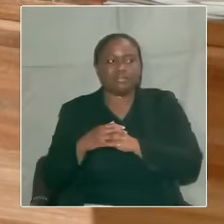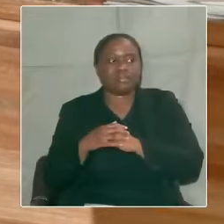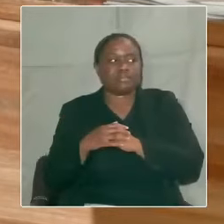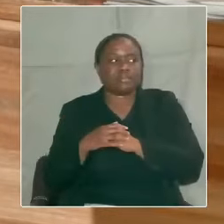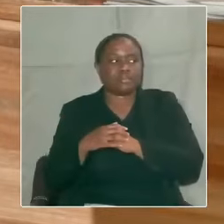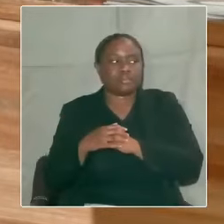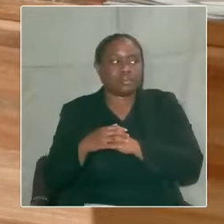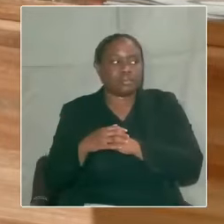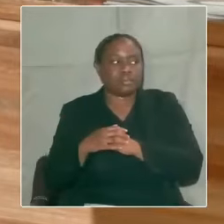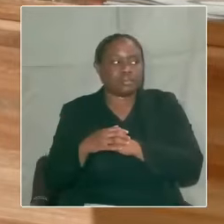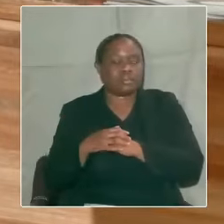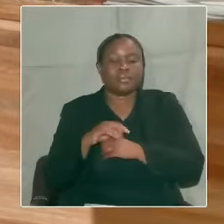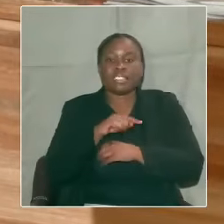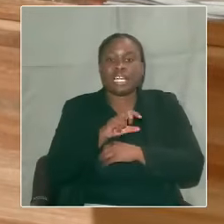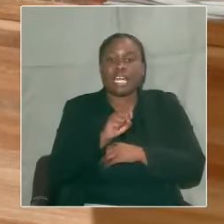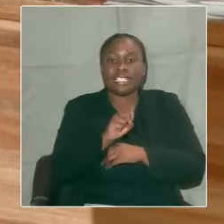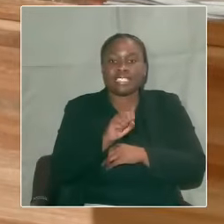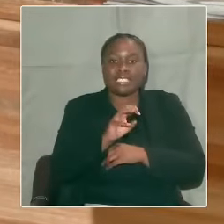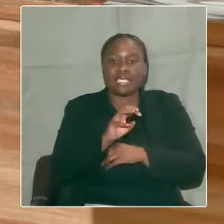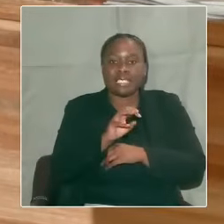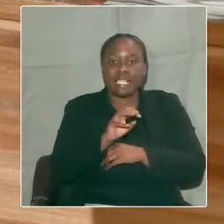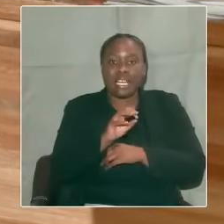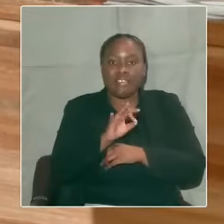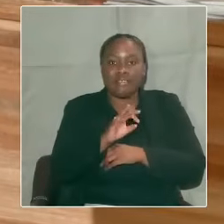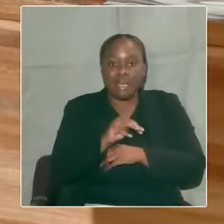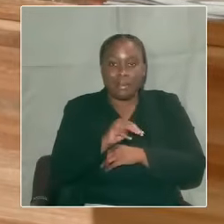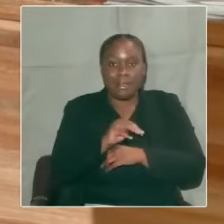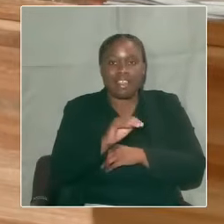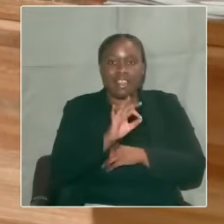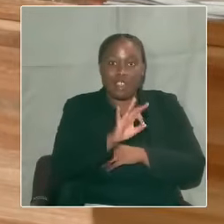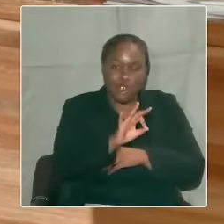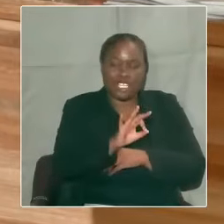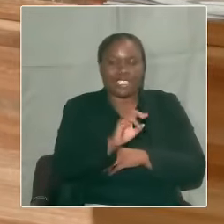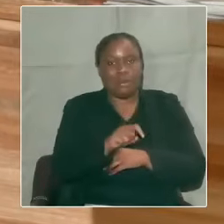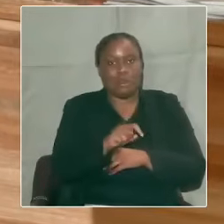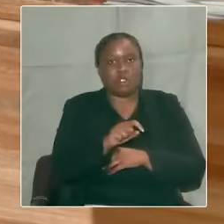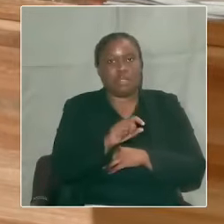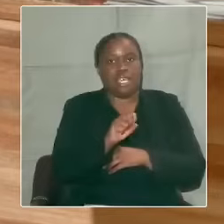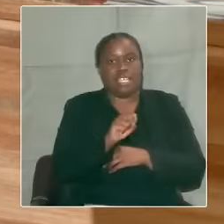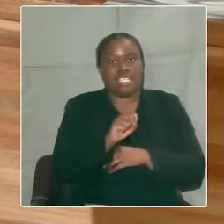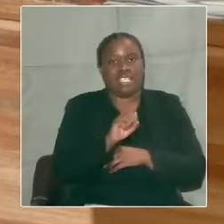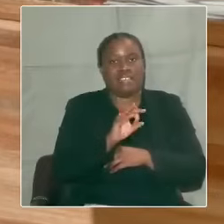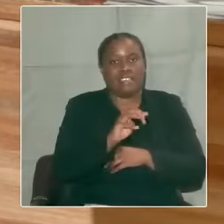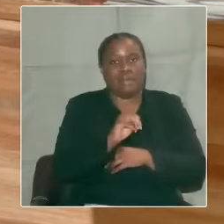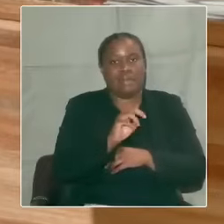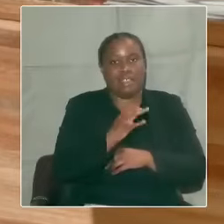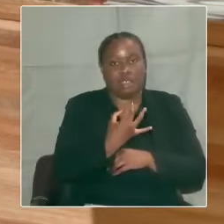actually be SFM 3, pages 150 to 153.